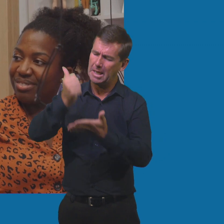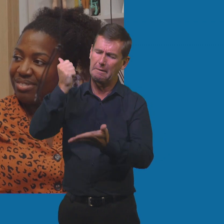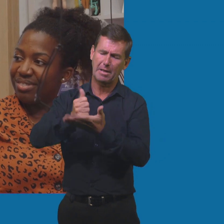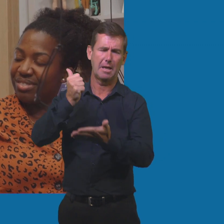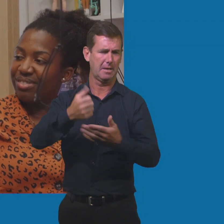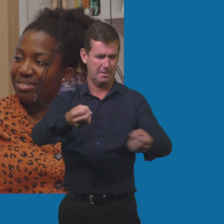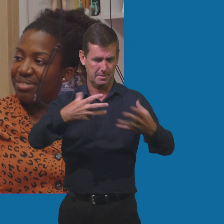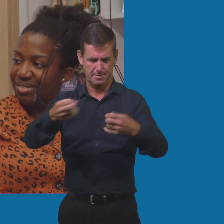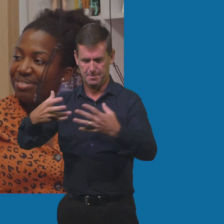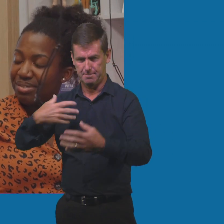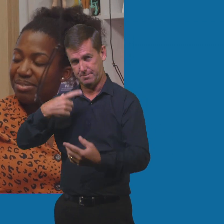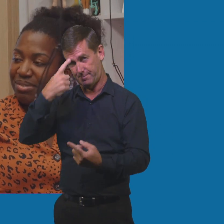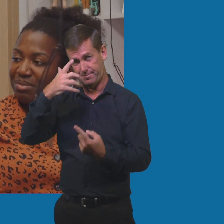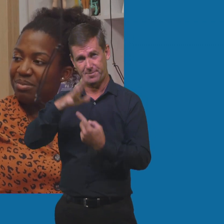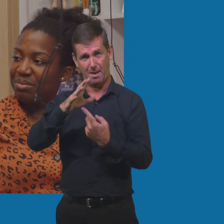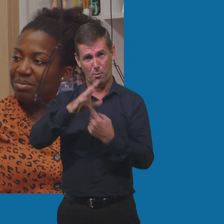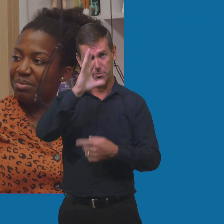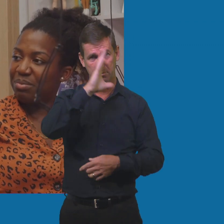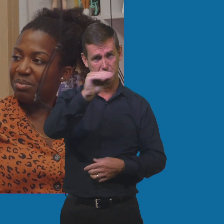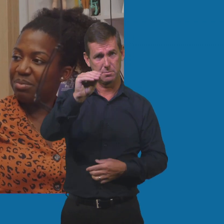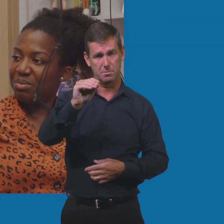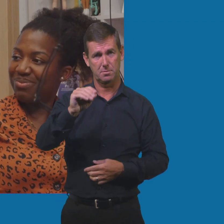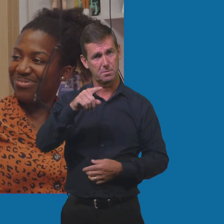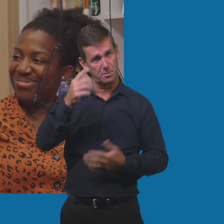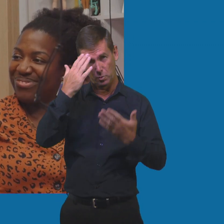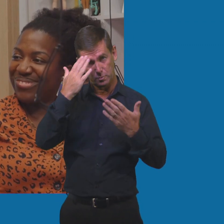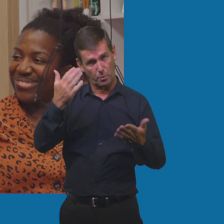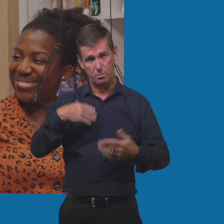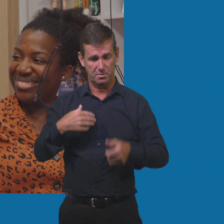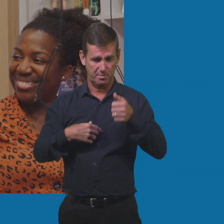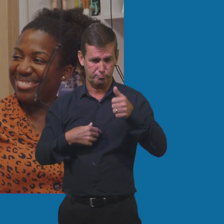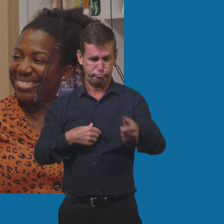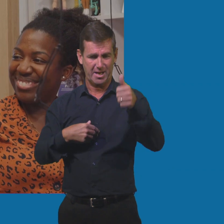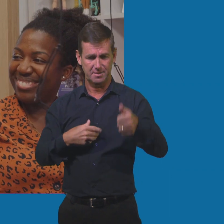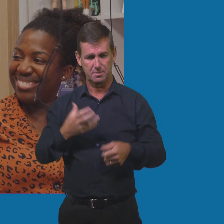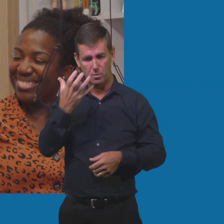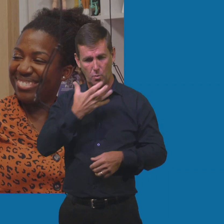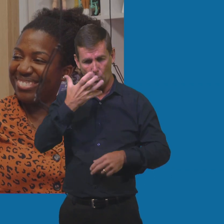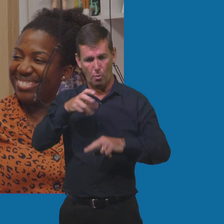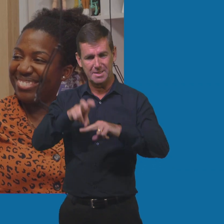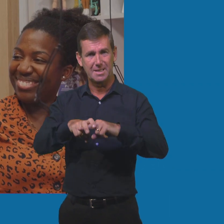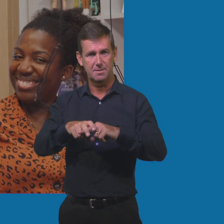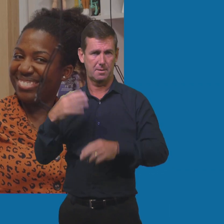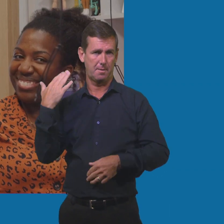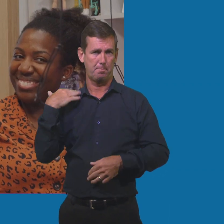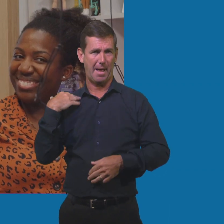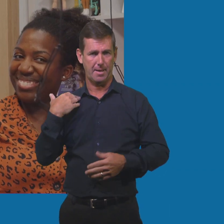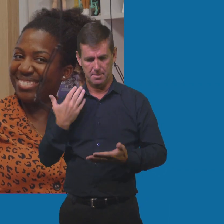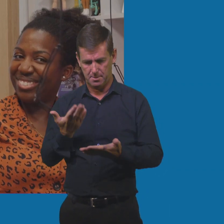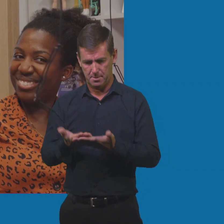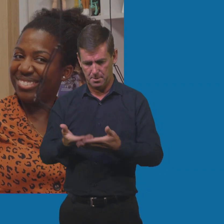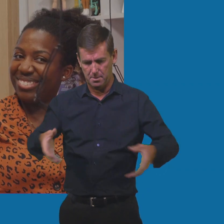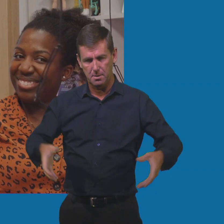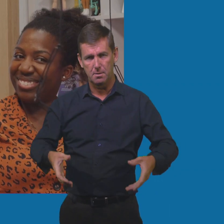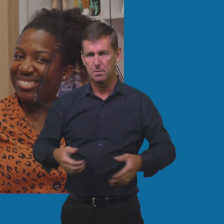feel like people should know what they are. It's pretty self-explanatory, but in case you're unaware, you can press a button and it warms up your seat. It warms the back and warms the base. I feel